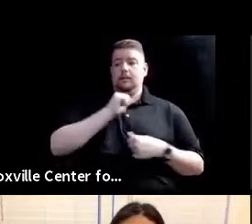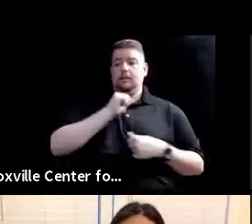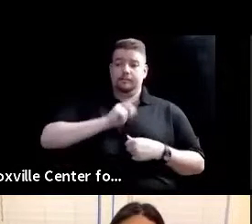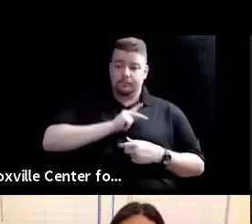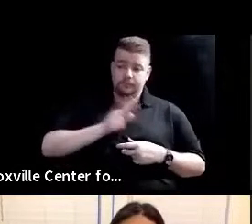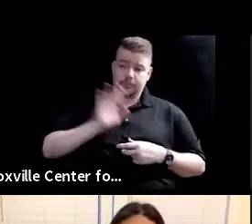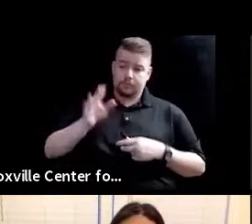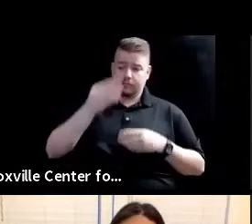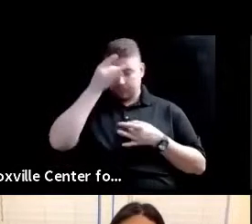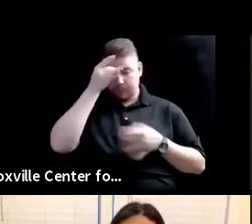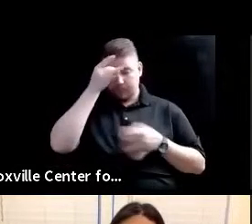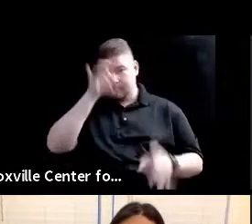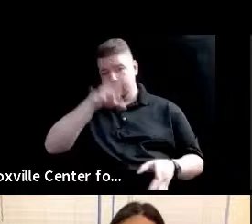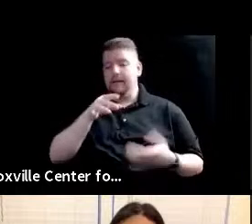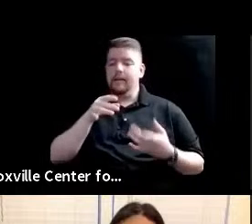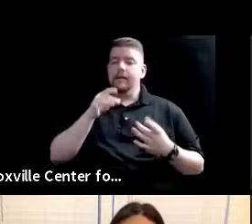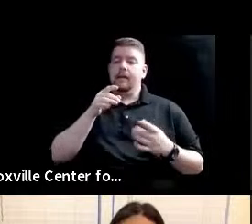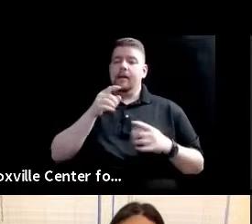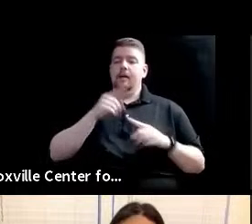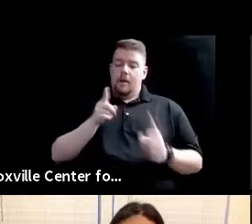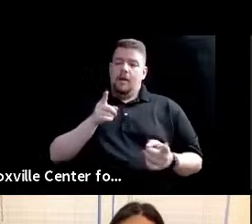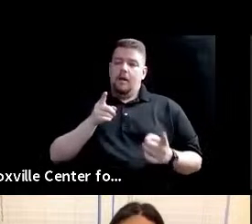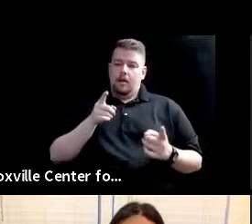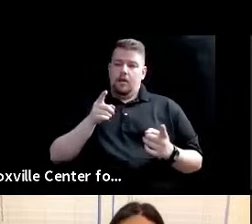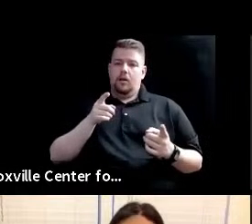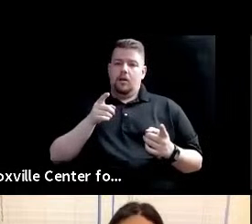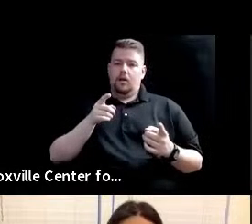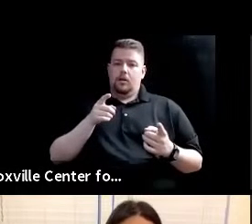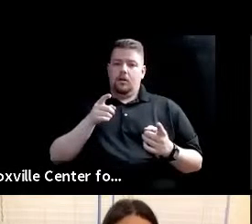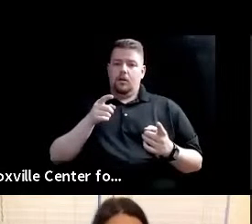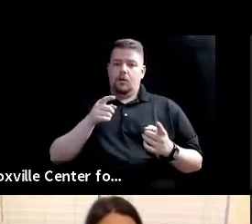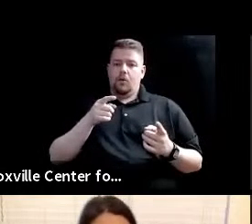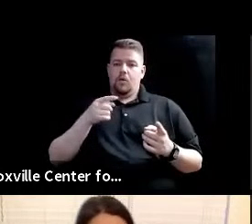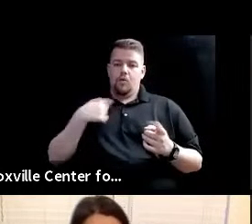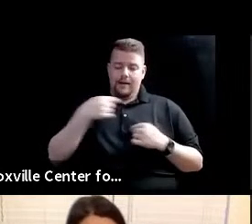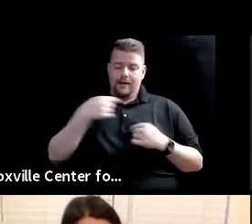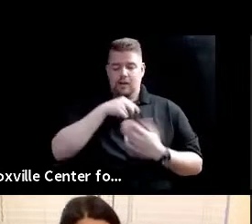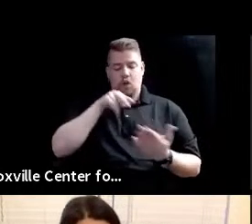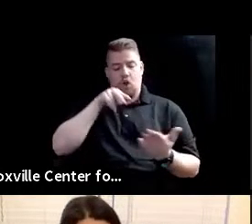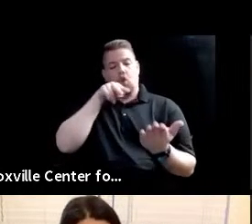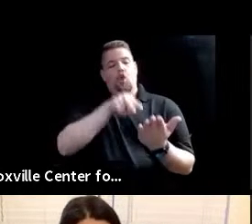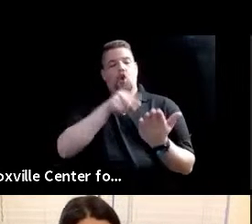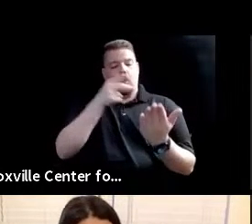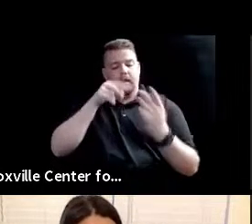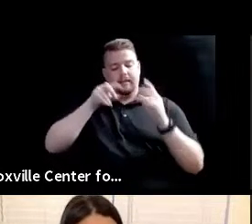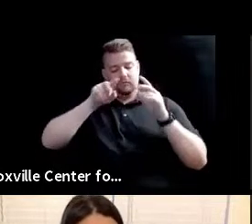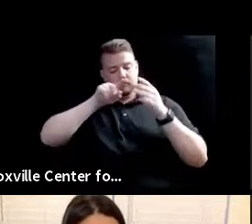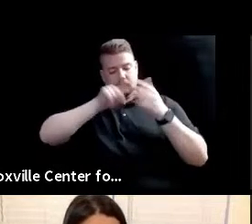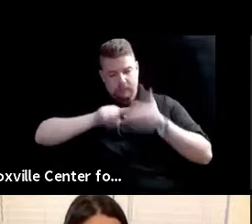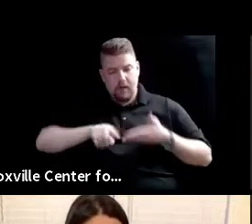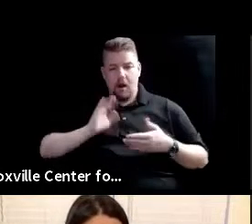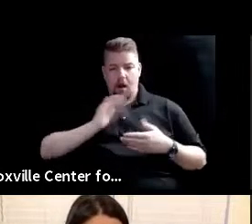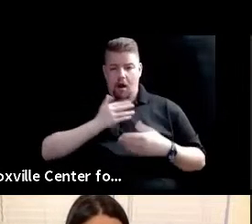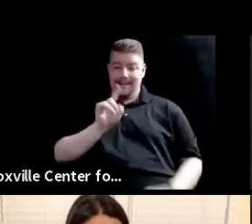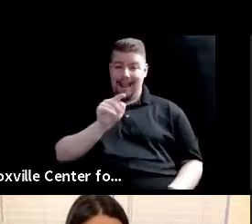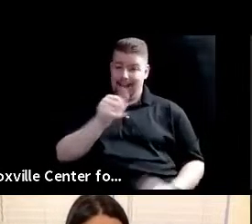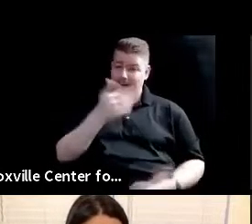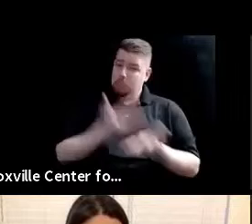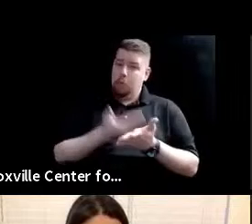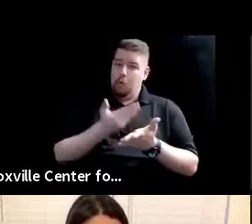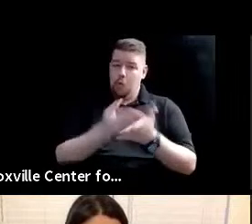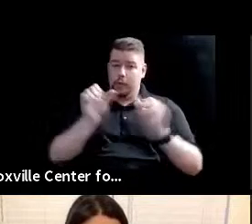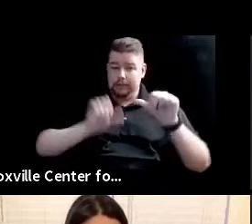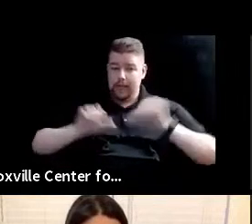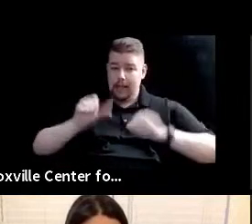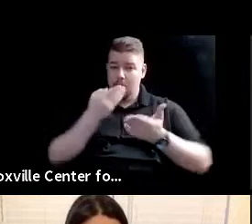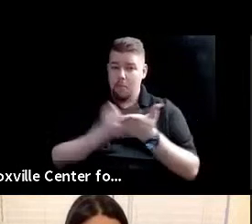your input, but we need to look at what the data shows, which in our case,